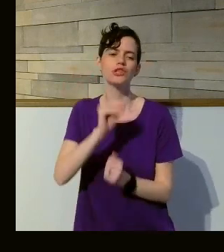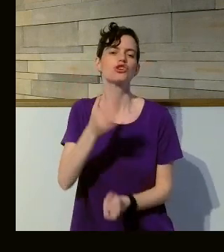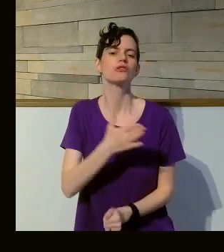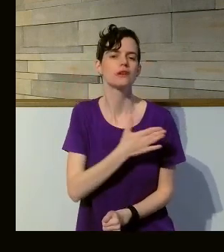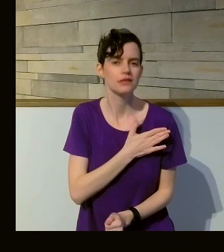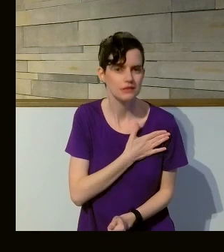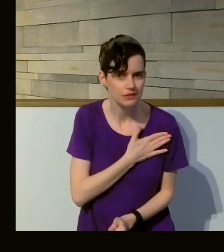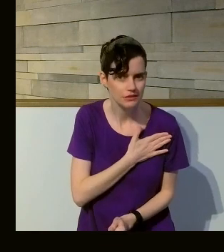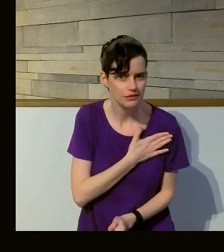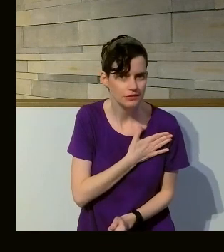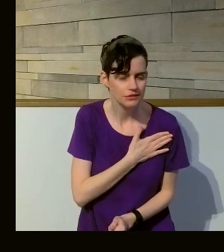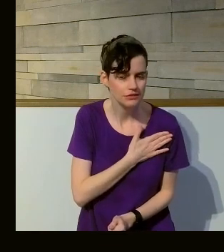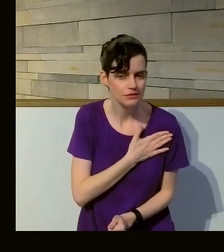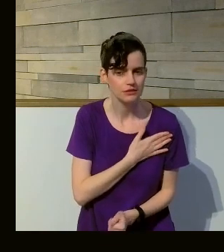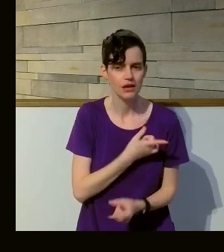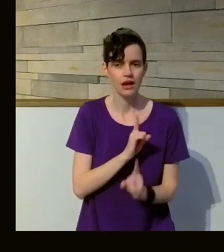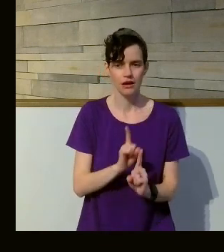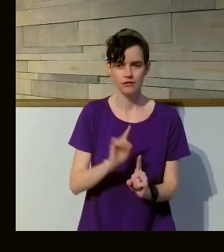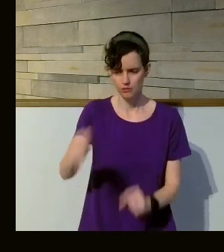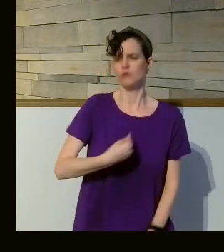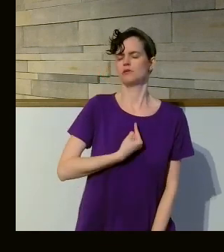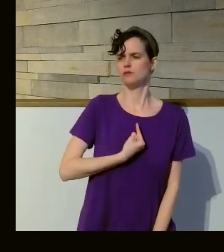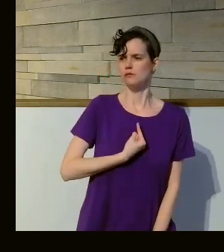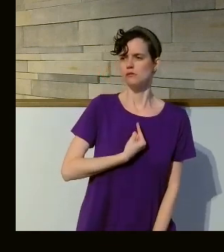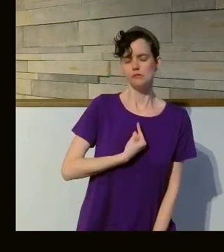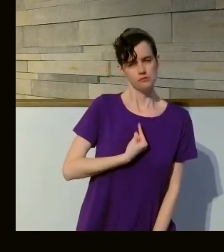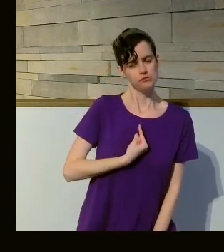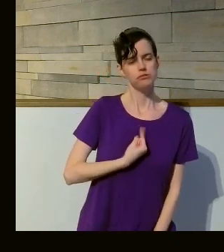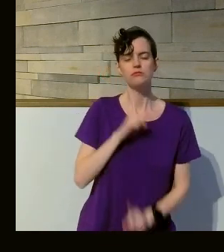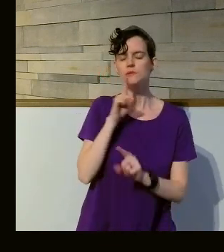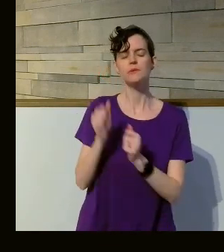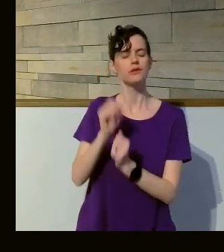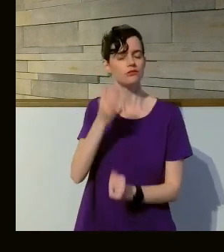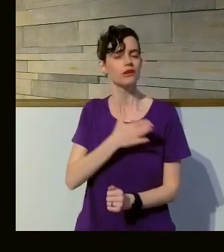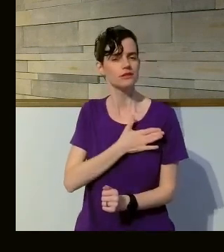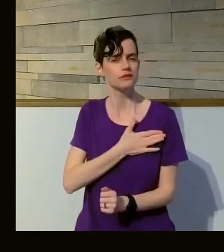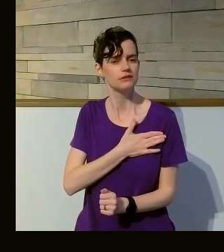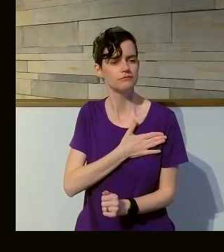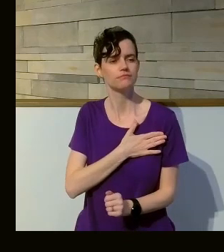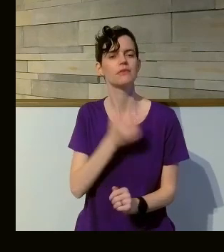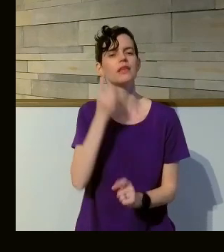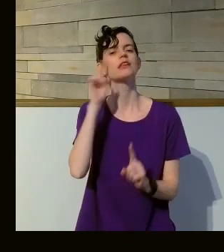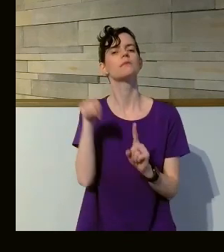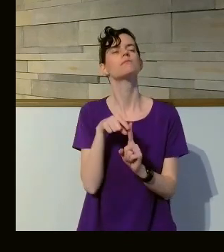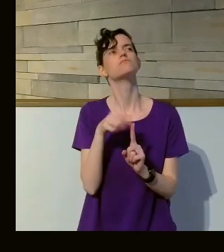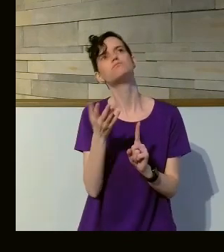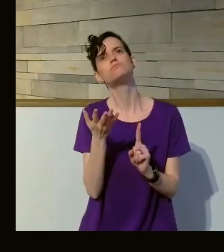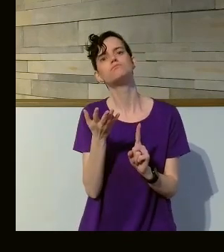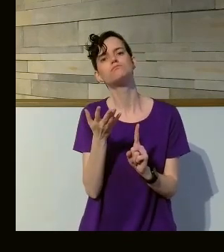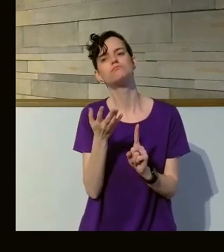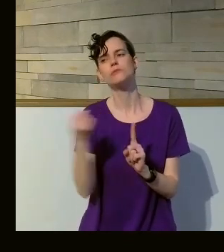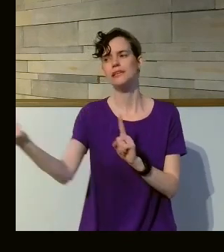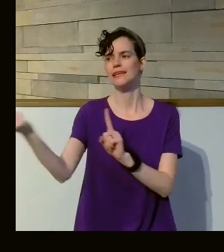grace. Whenever we're insulted, we respond with grace. Now, think about